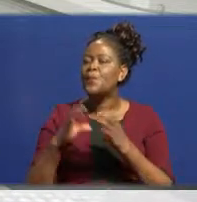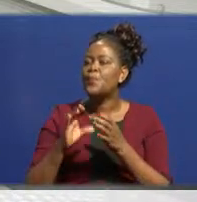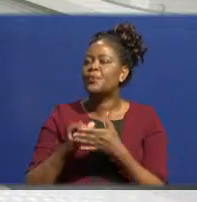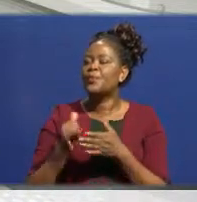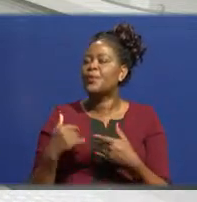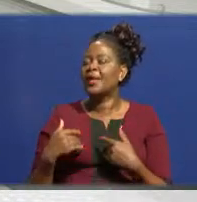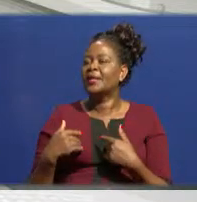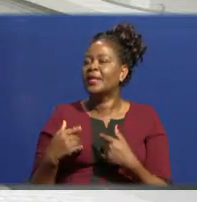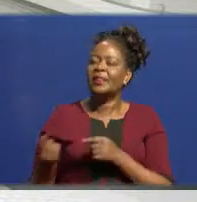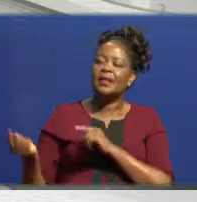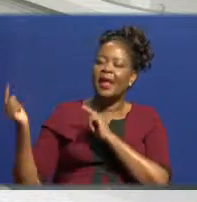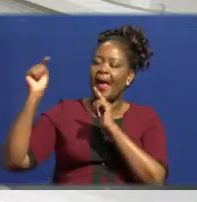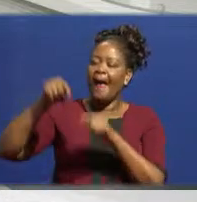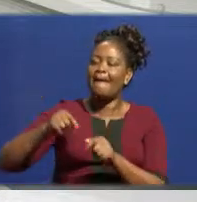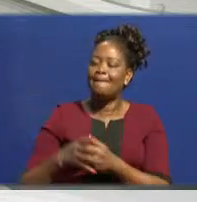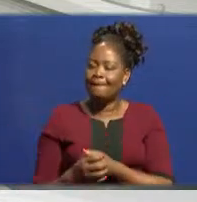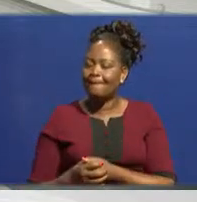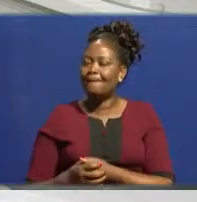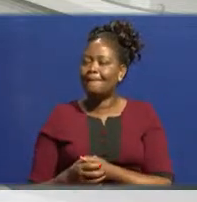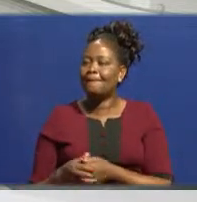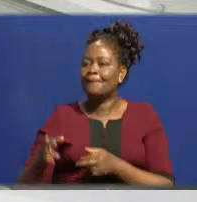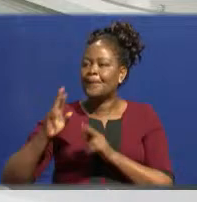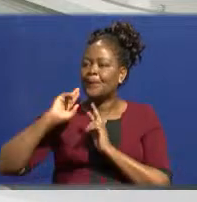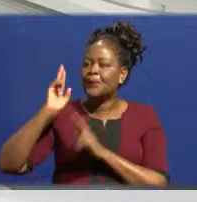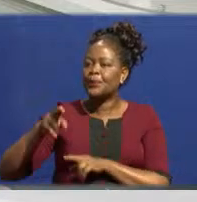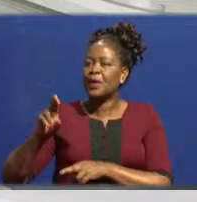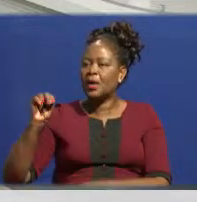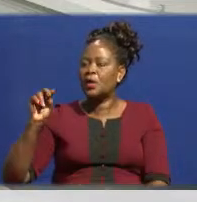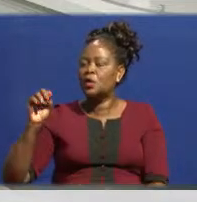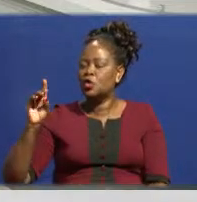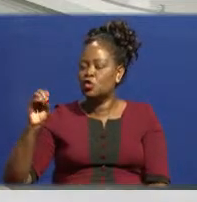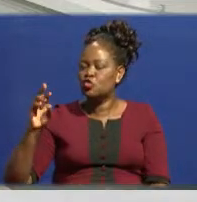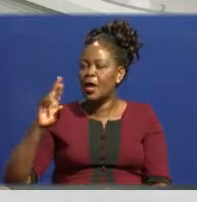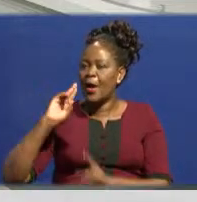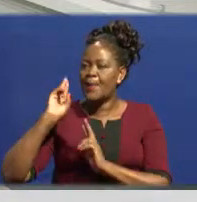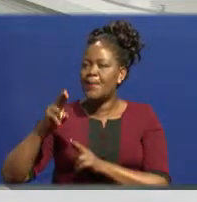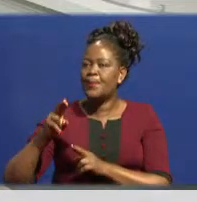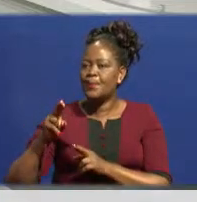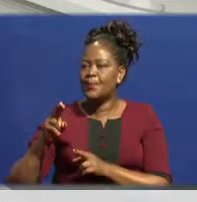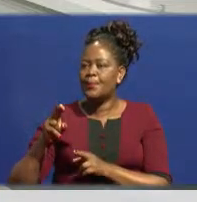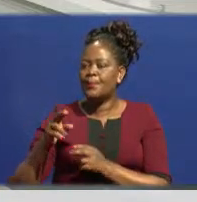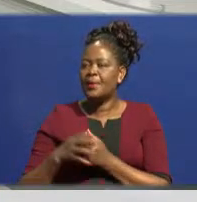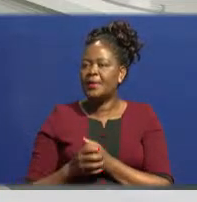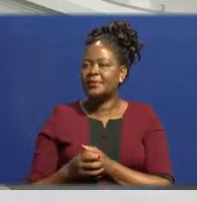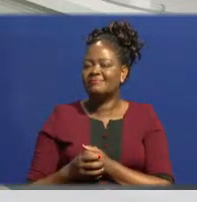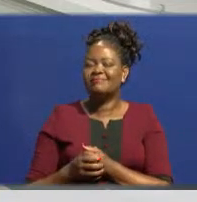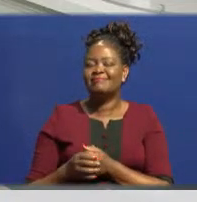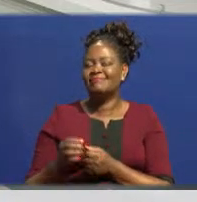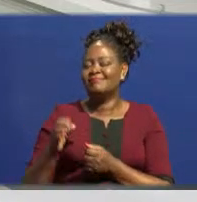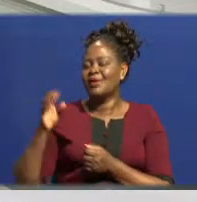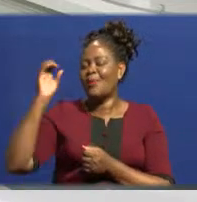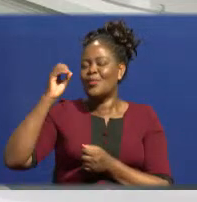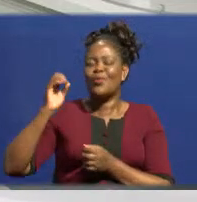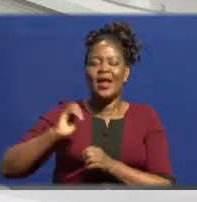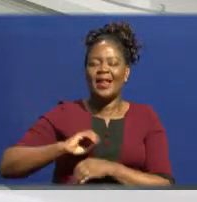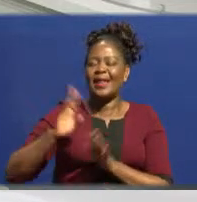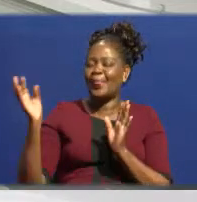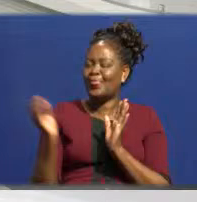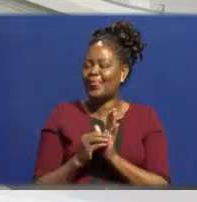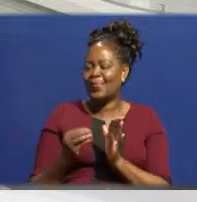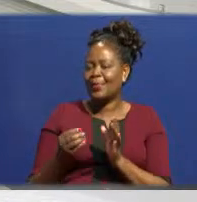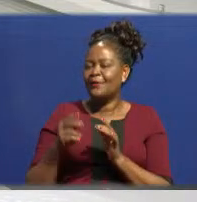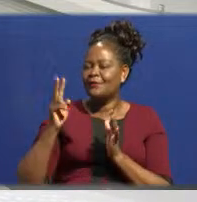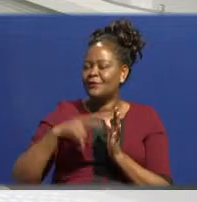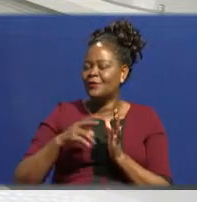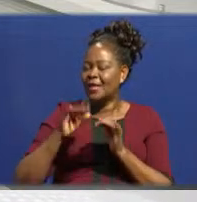up, came to the to report in the NADCO report, their views were clearly captured. If you read